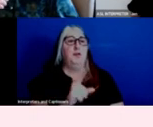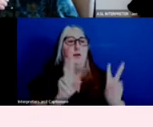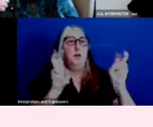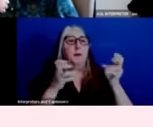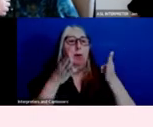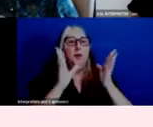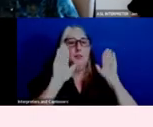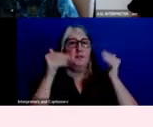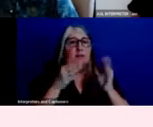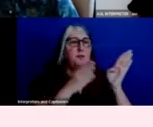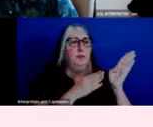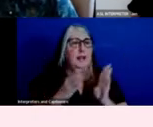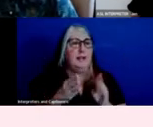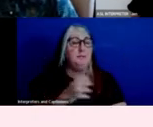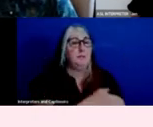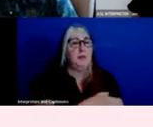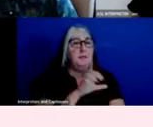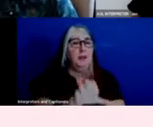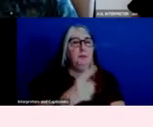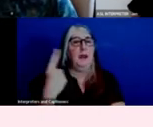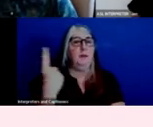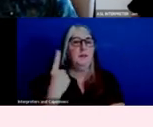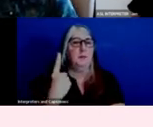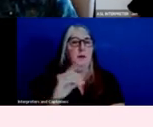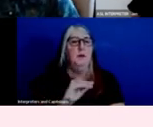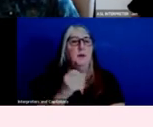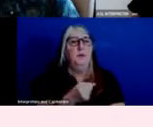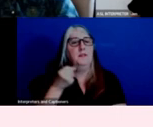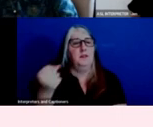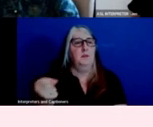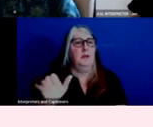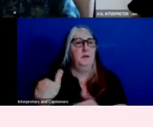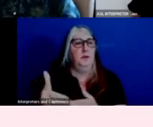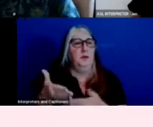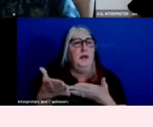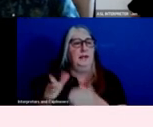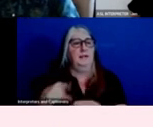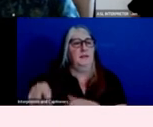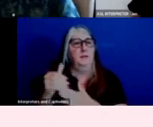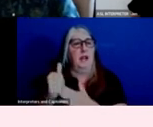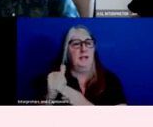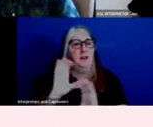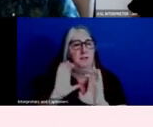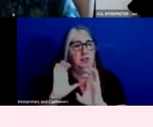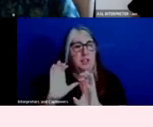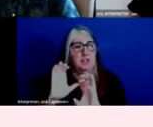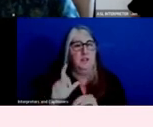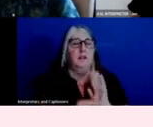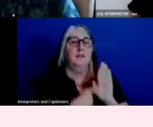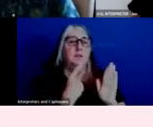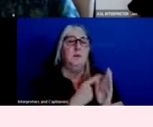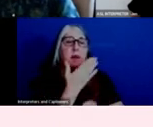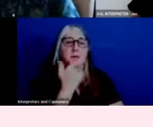We're true, person-centered planning that empowers someone, puts them in the room, and let them guide the